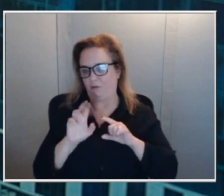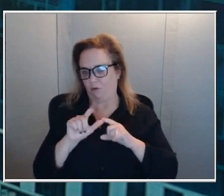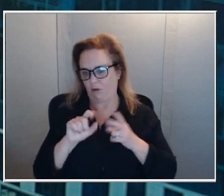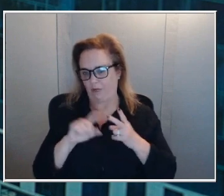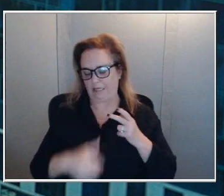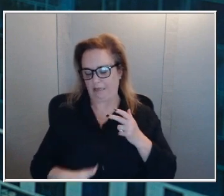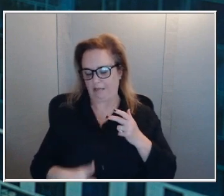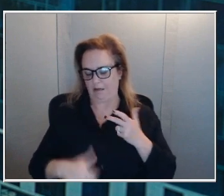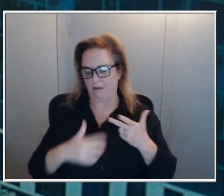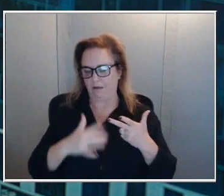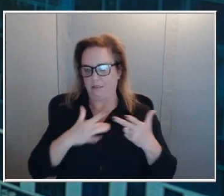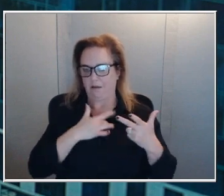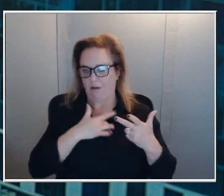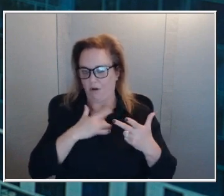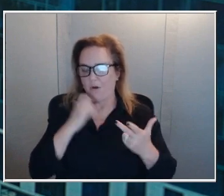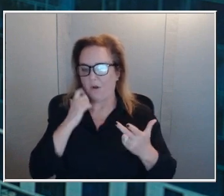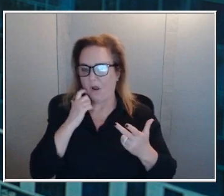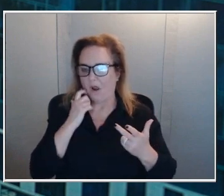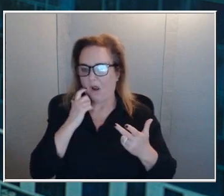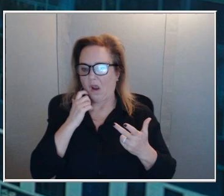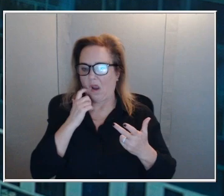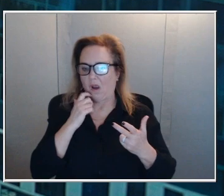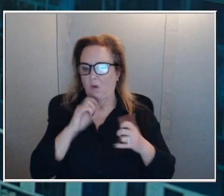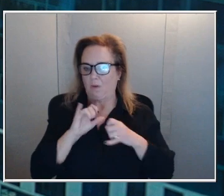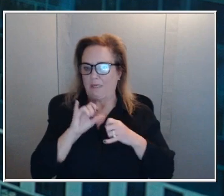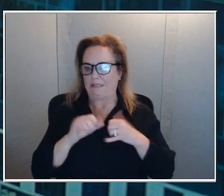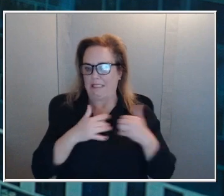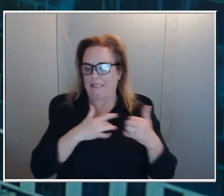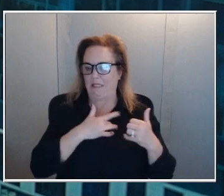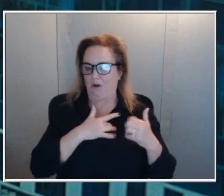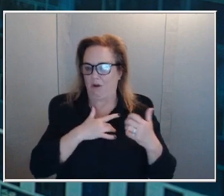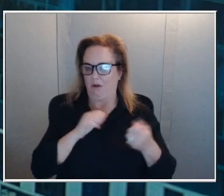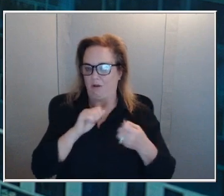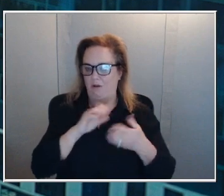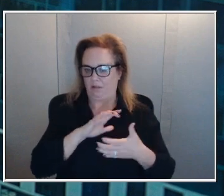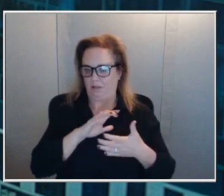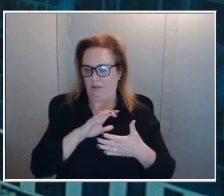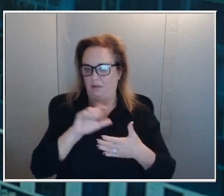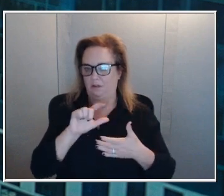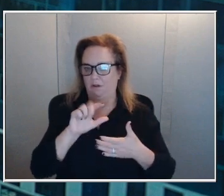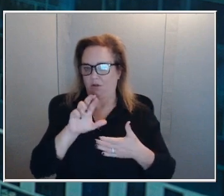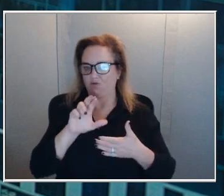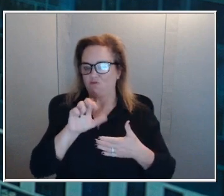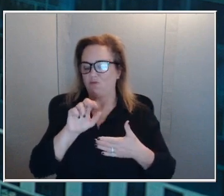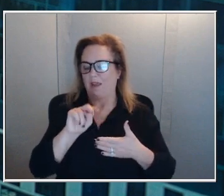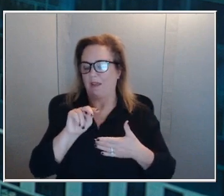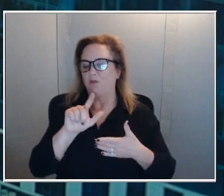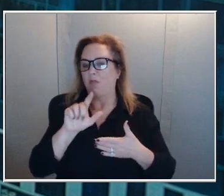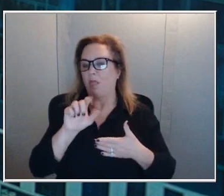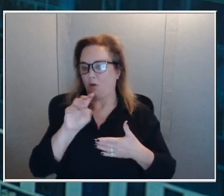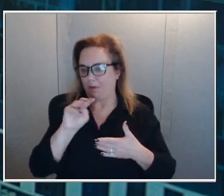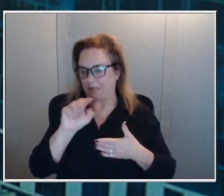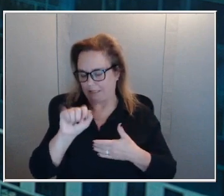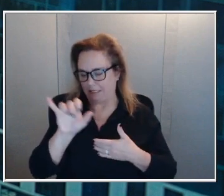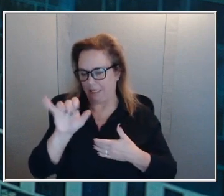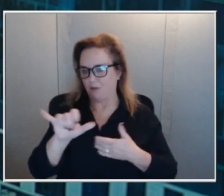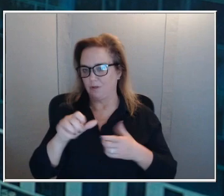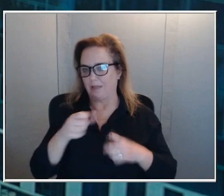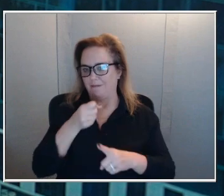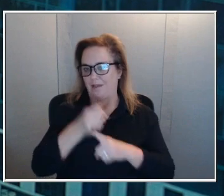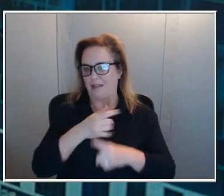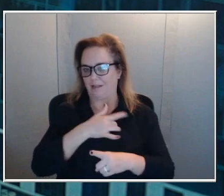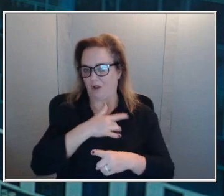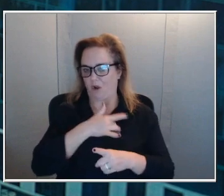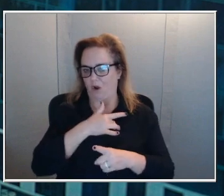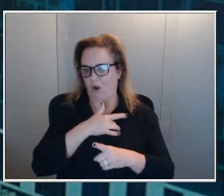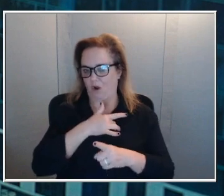heart being some of them. When it deposits in the heart, it causes something called granulomas, and those can affect the heart